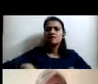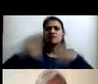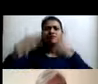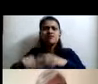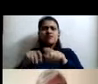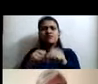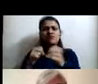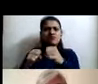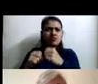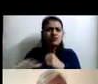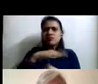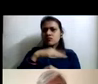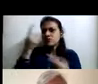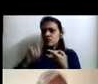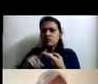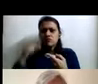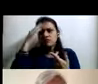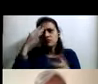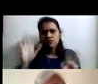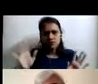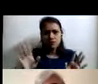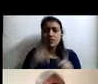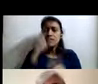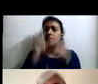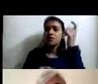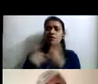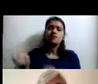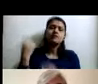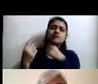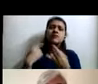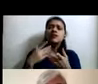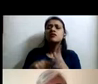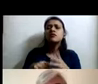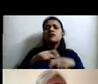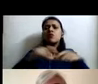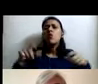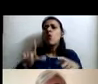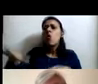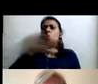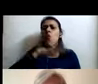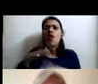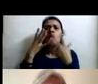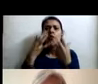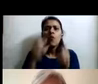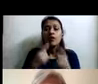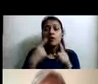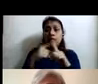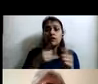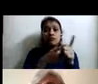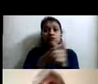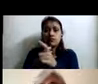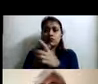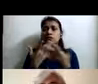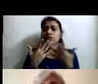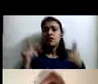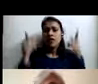no one to check what's happening. The usual firewood collection, of course, by the local communities and hunting. So just